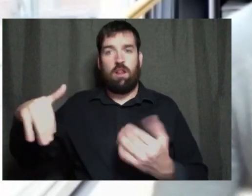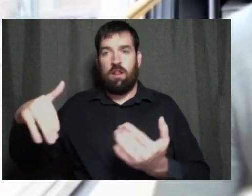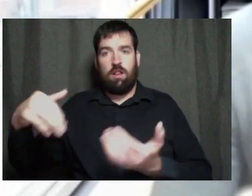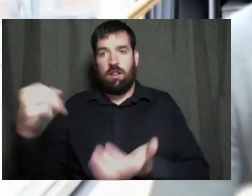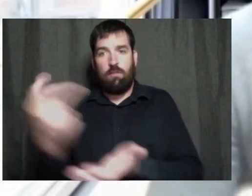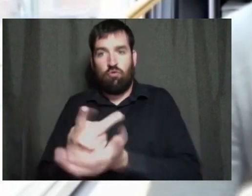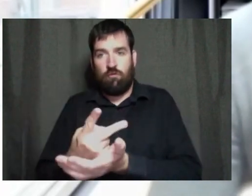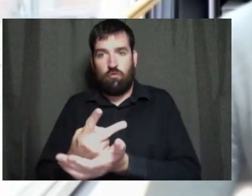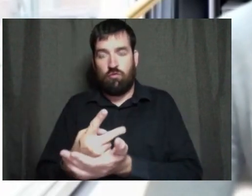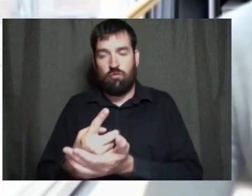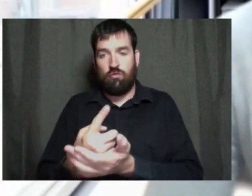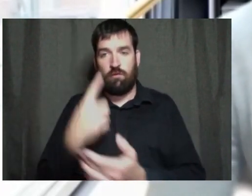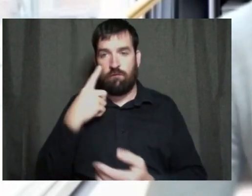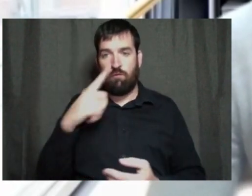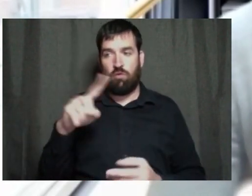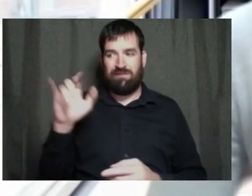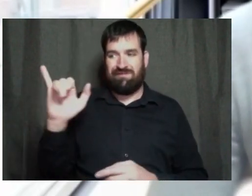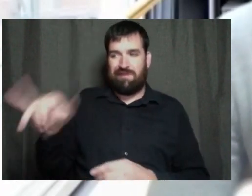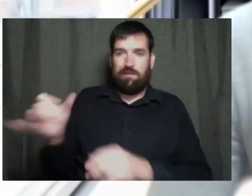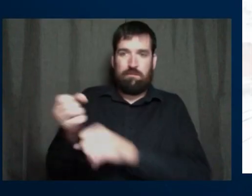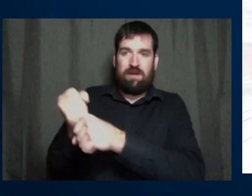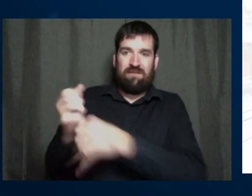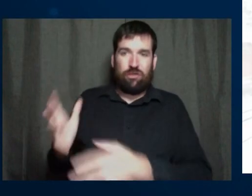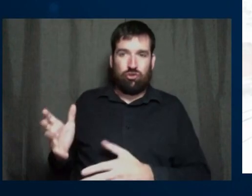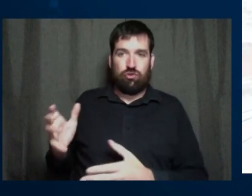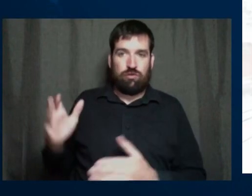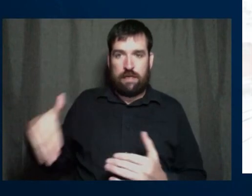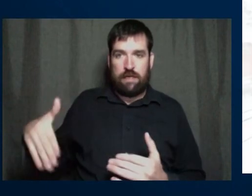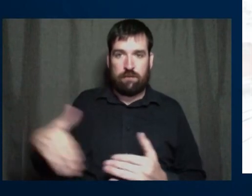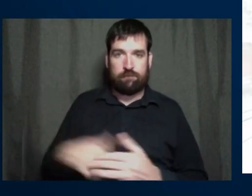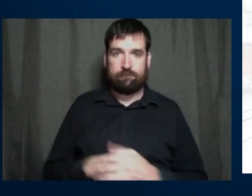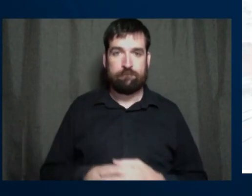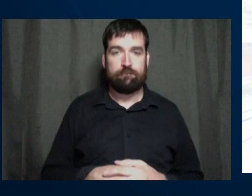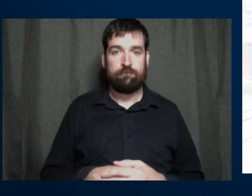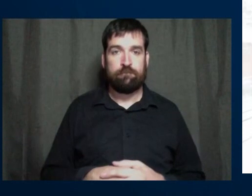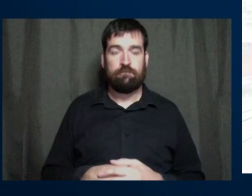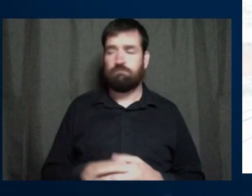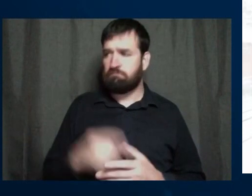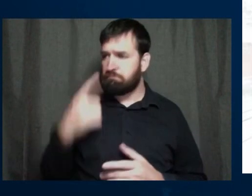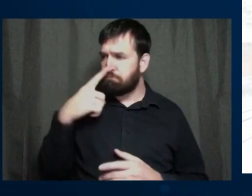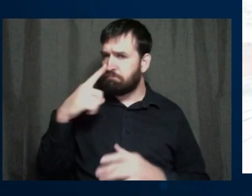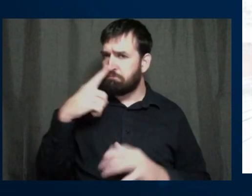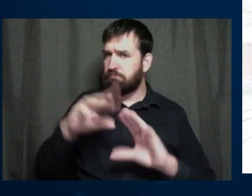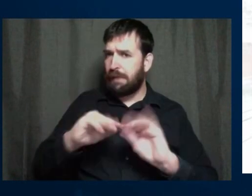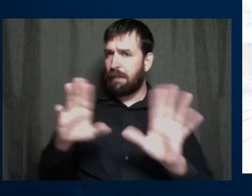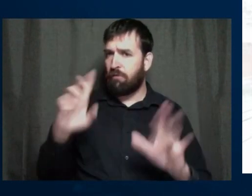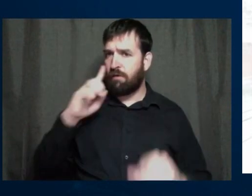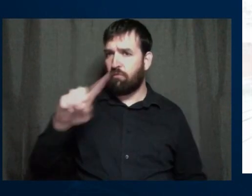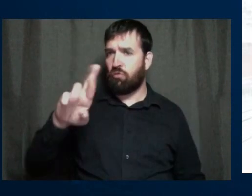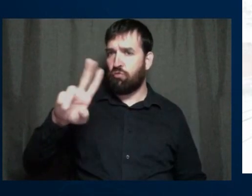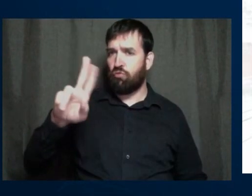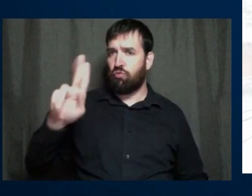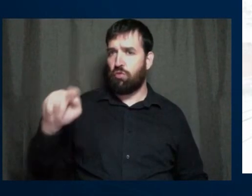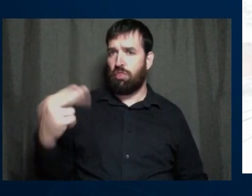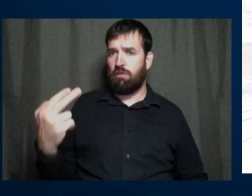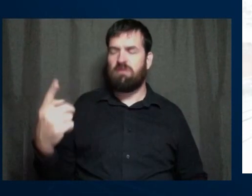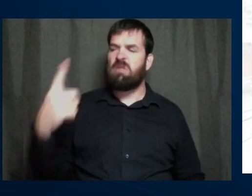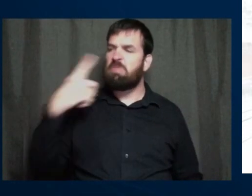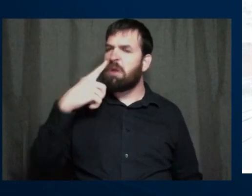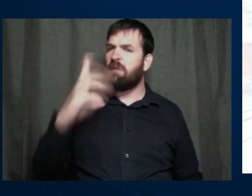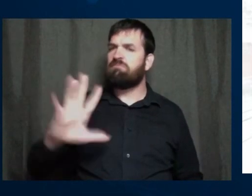for that manufacturer right now. Can you clarify this for Ruth? She said that she thought earlier that